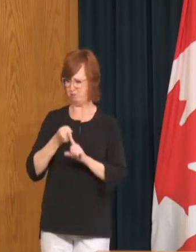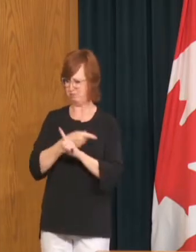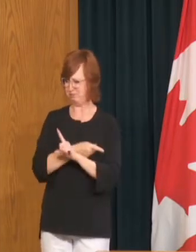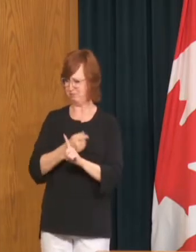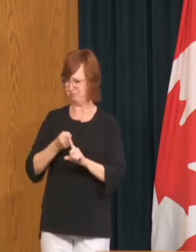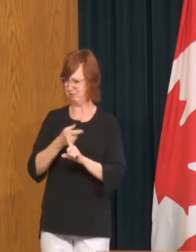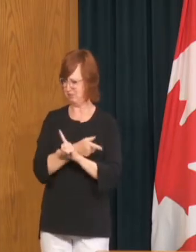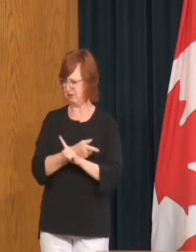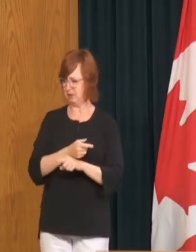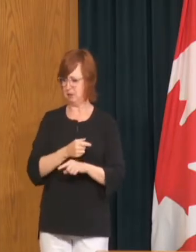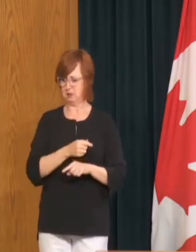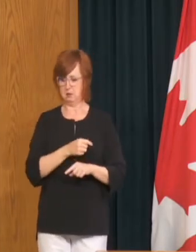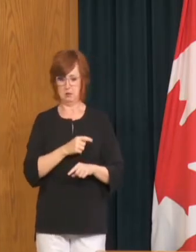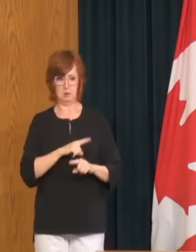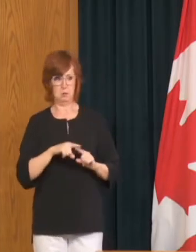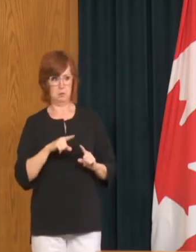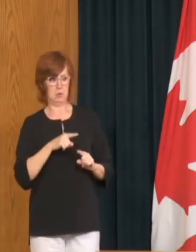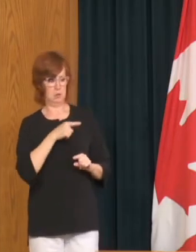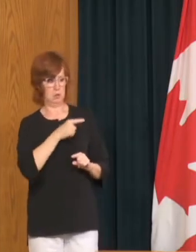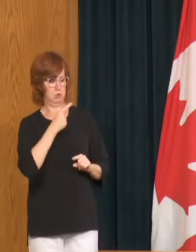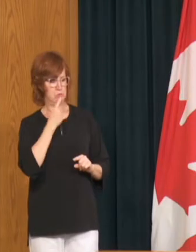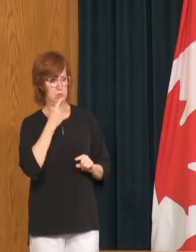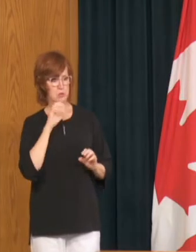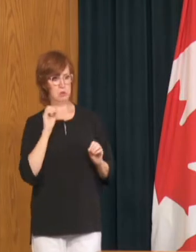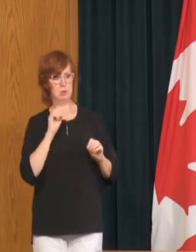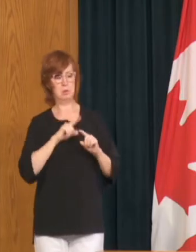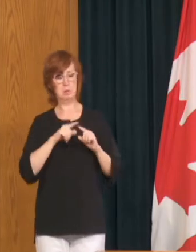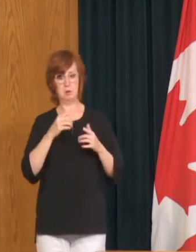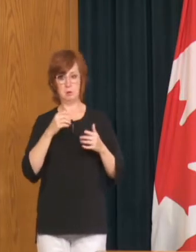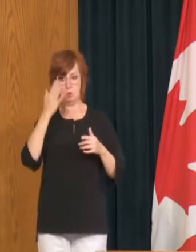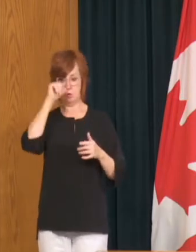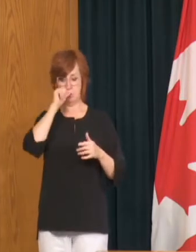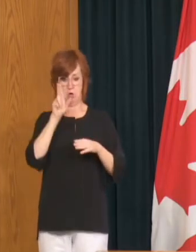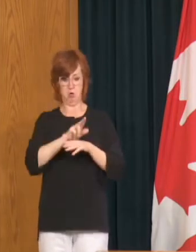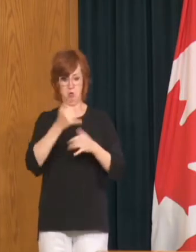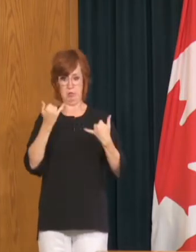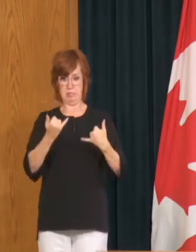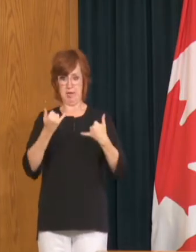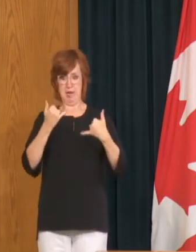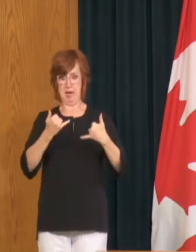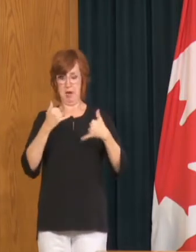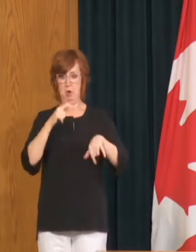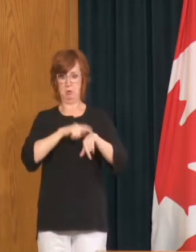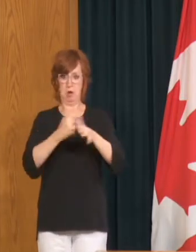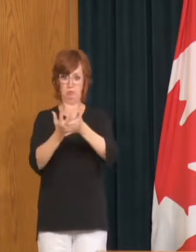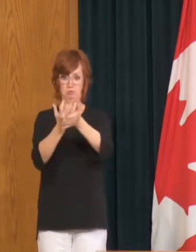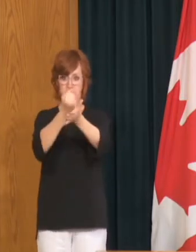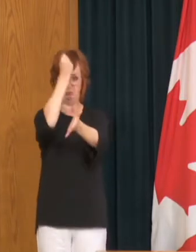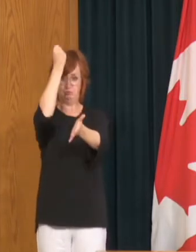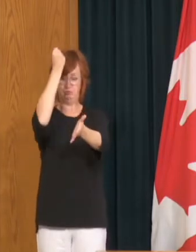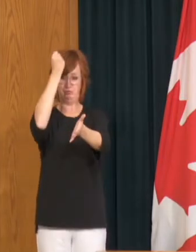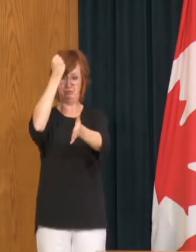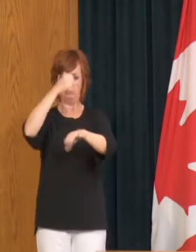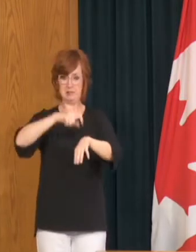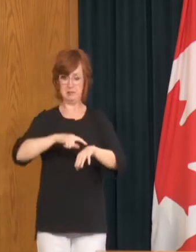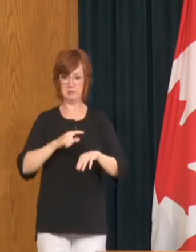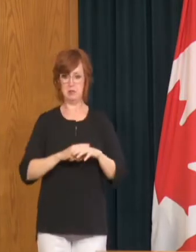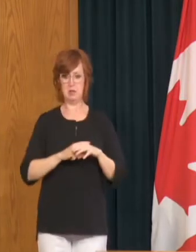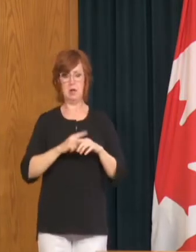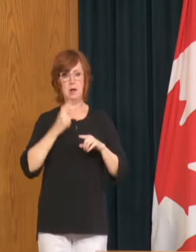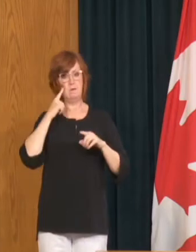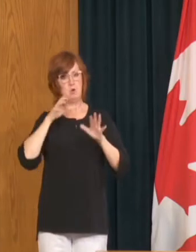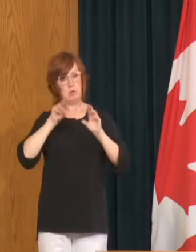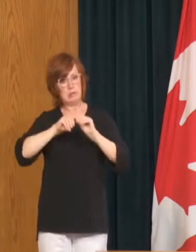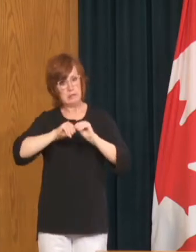to be as clear as you can with the voters about what's coming over the next few